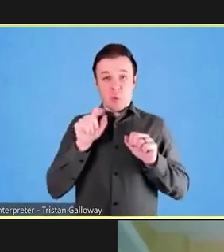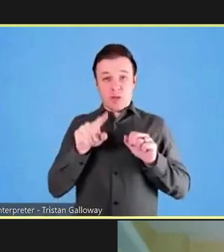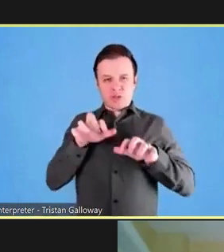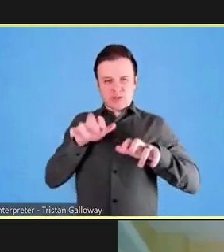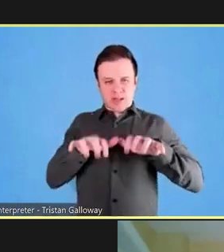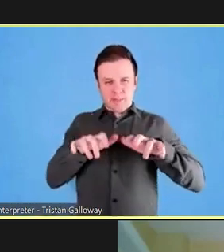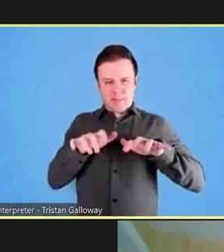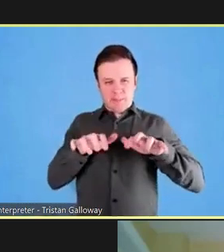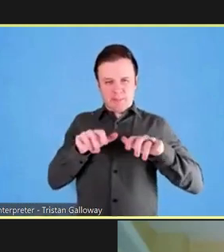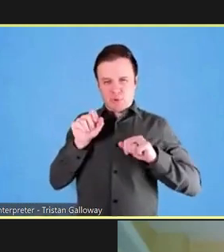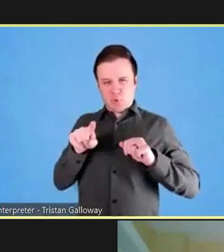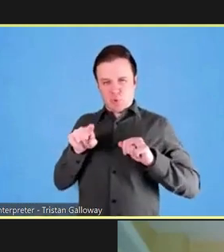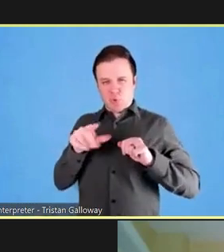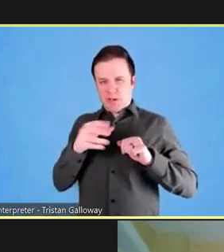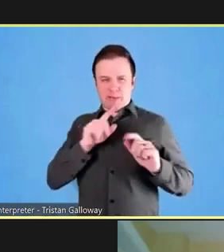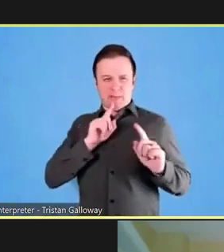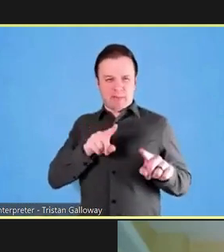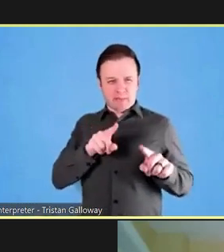Q&A box.